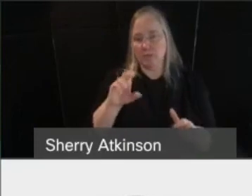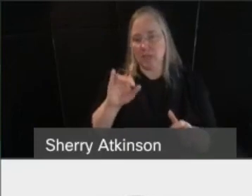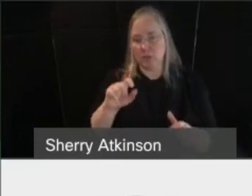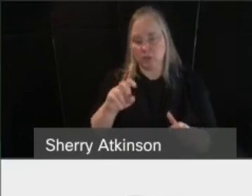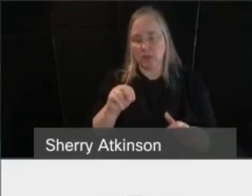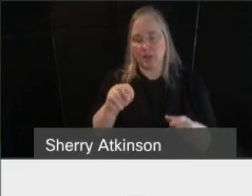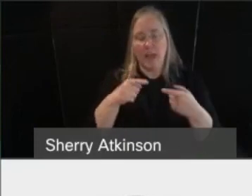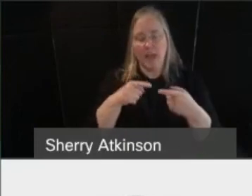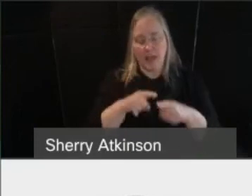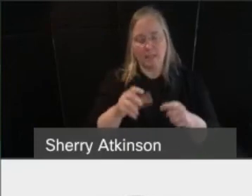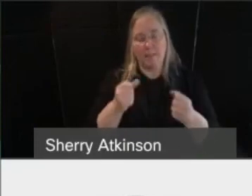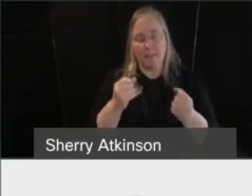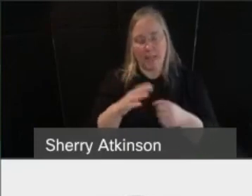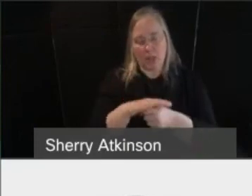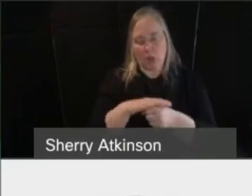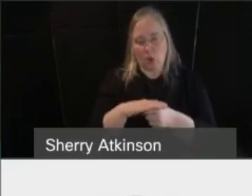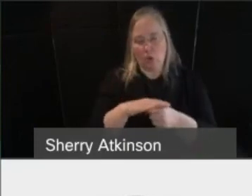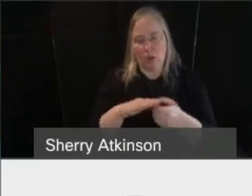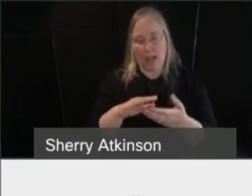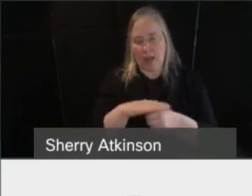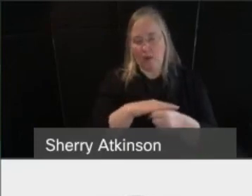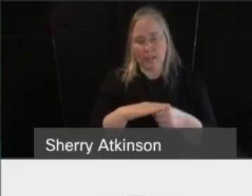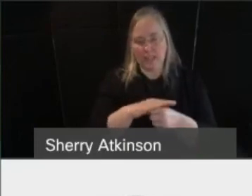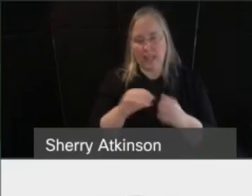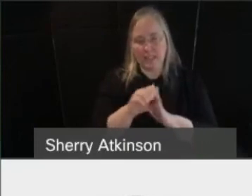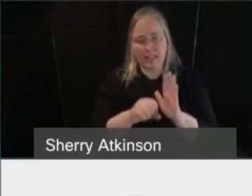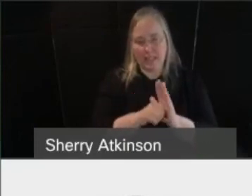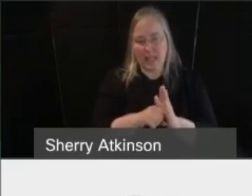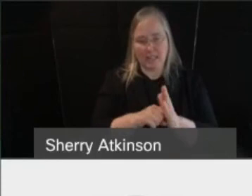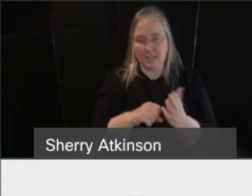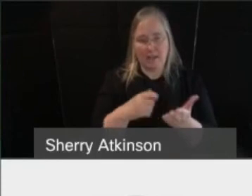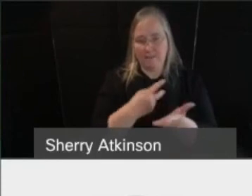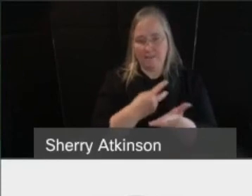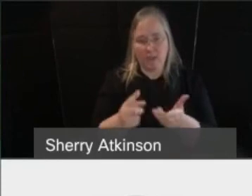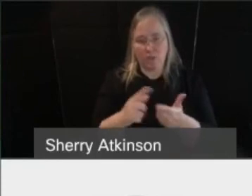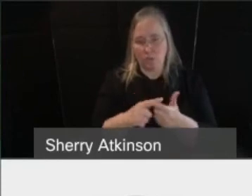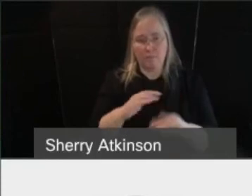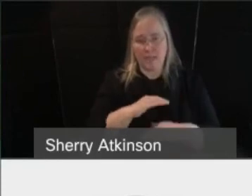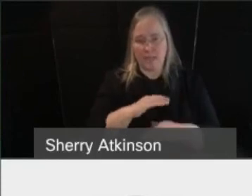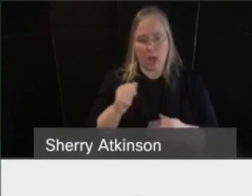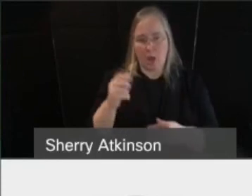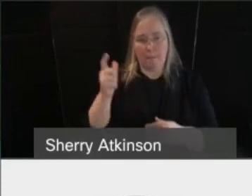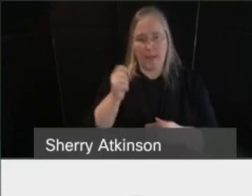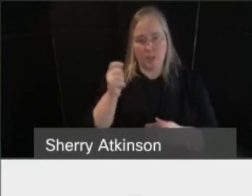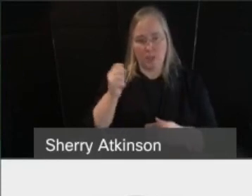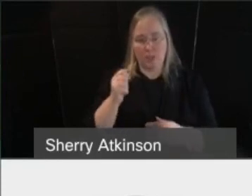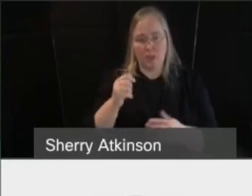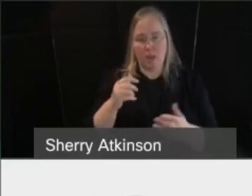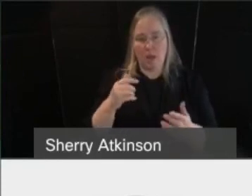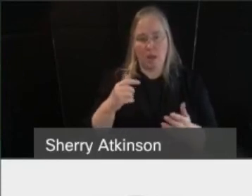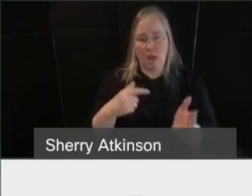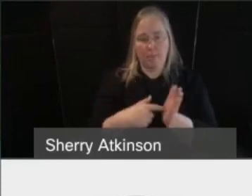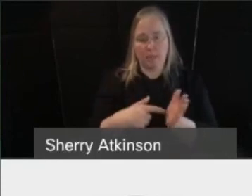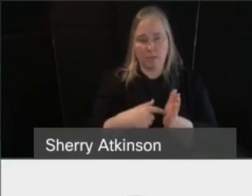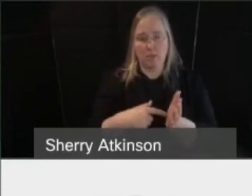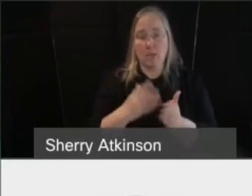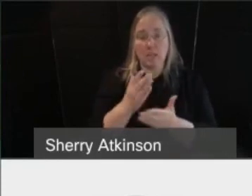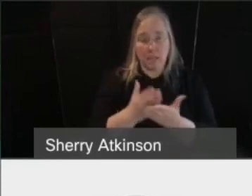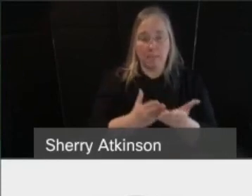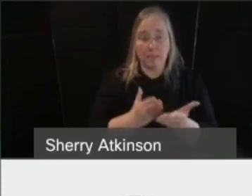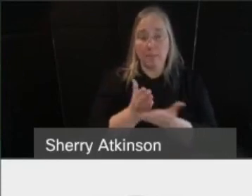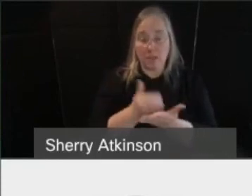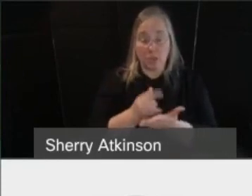their pension obligations, and resulting in that basically some of the budgets were almost more than half driven towards paying those